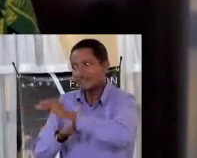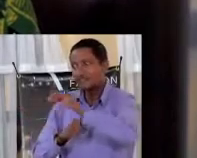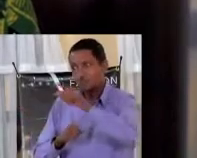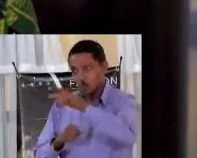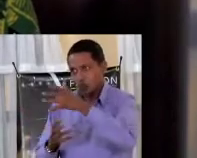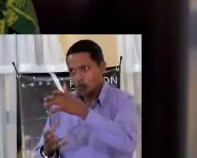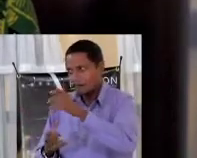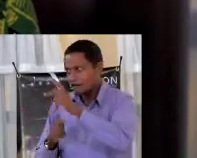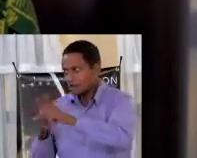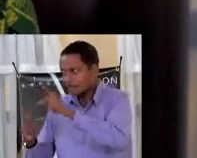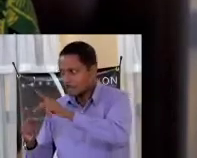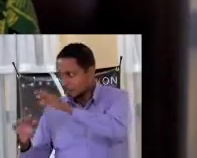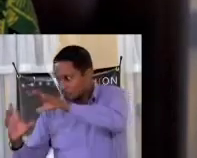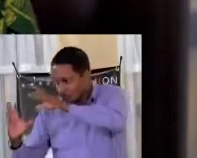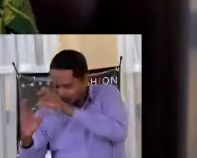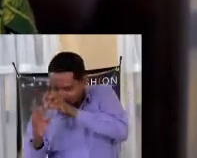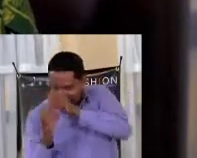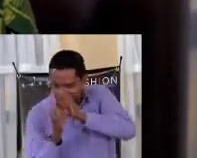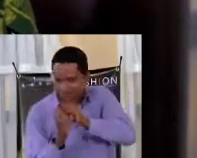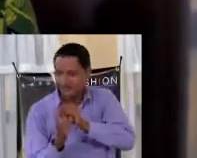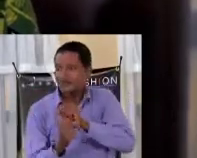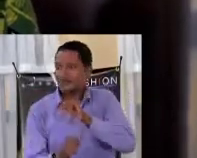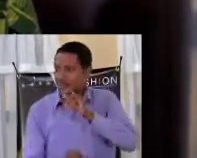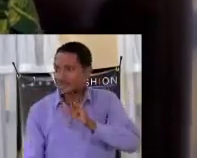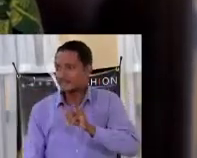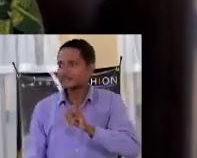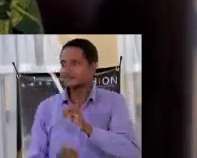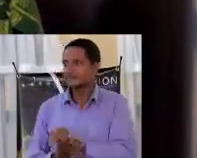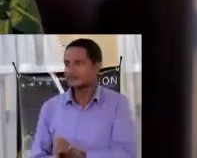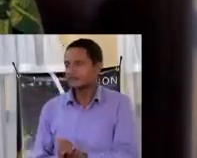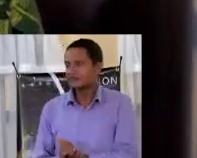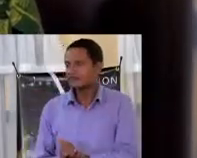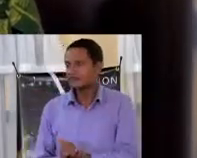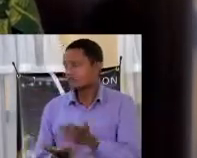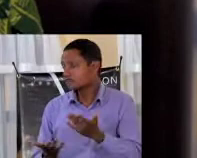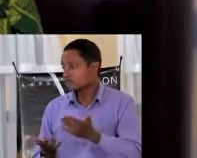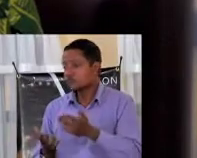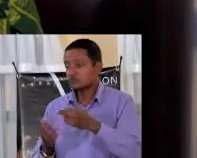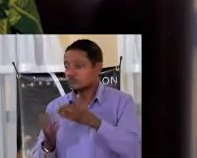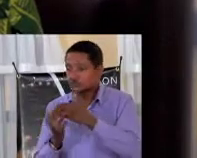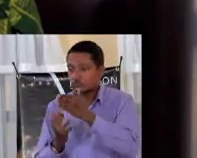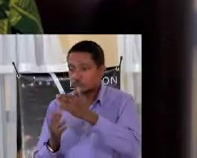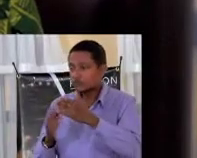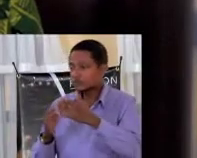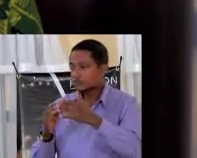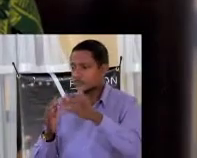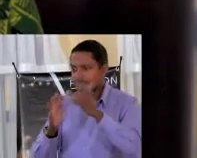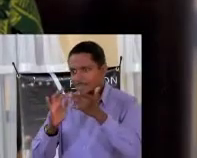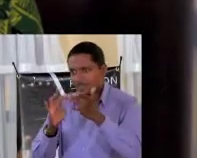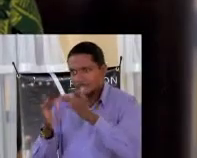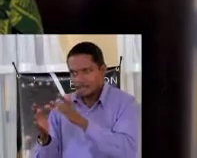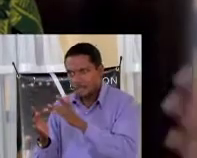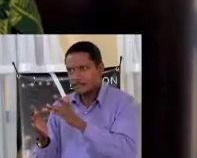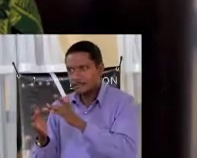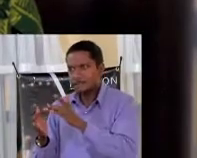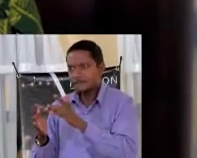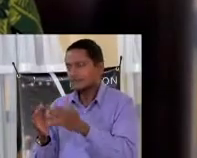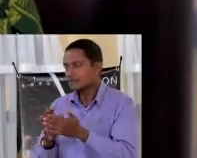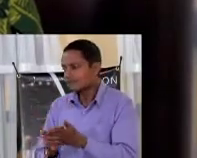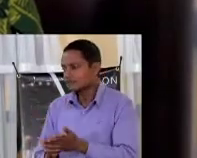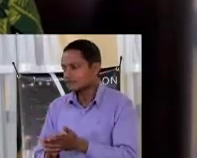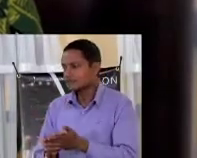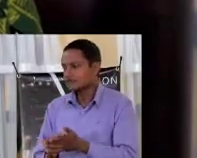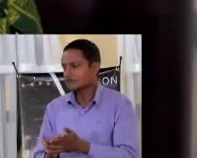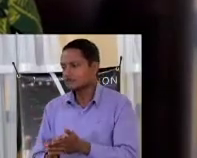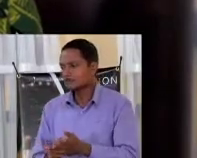you're trying to penetrate. That may be, of course, connecting through the internet, cold calling, and so on. But when you do make that